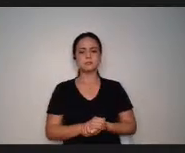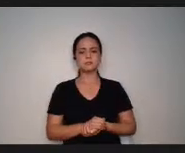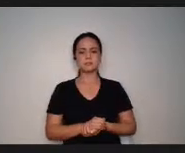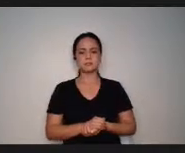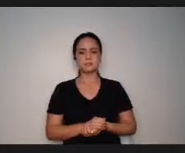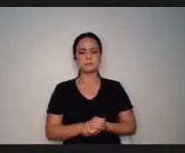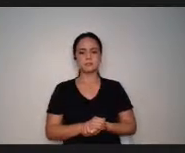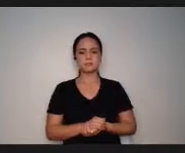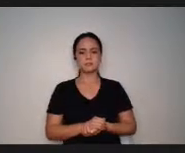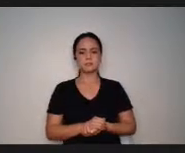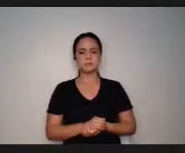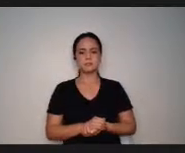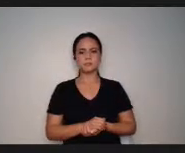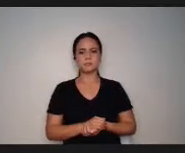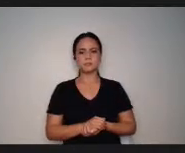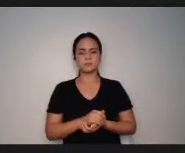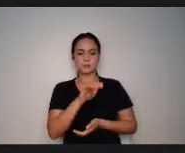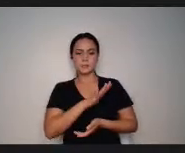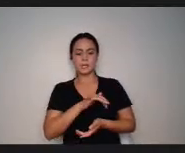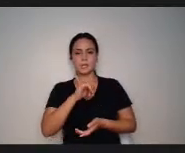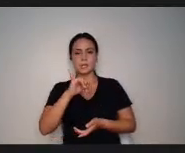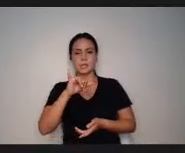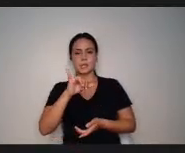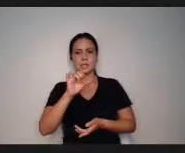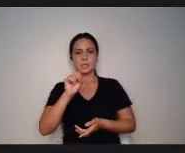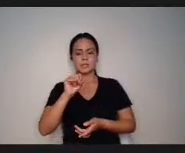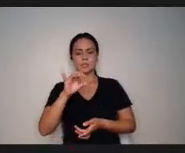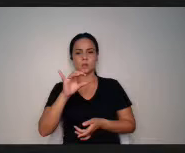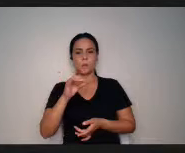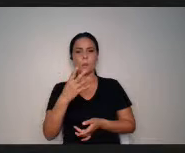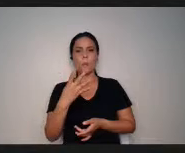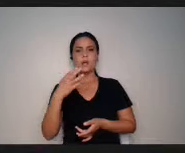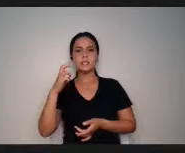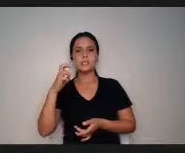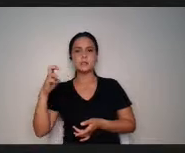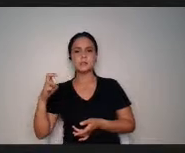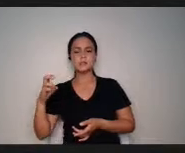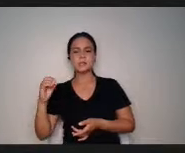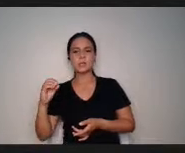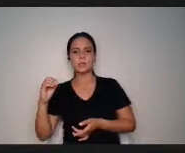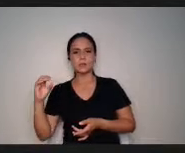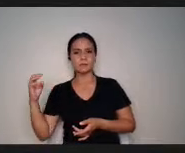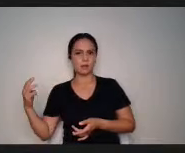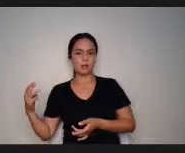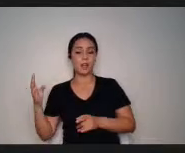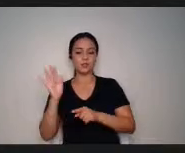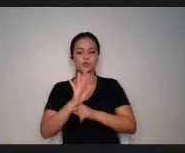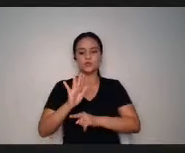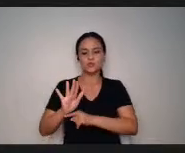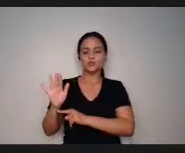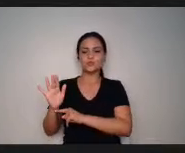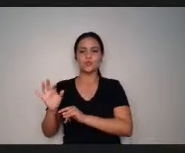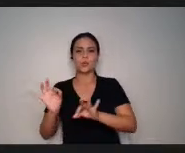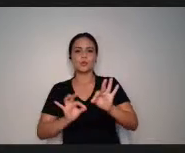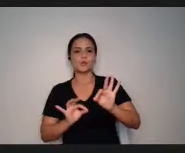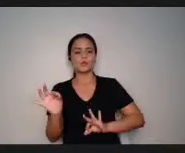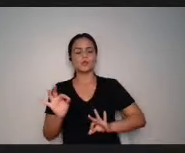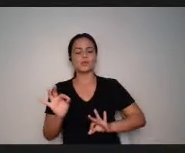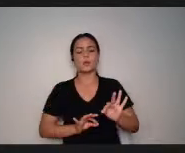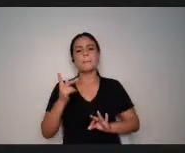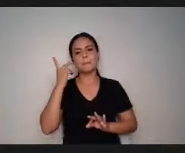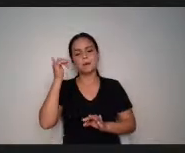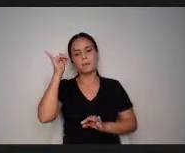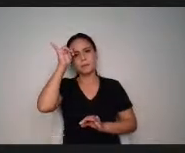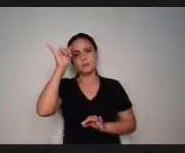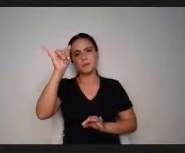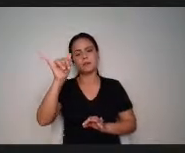45003. It enables organizations to prevent work-related injury and ill health of workers and to promote worker